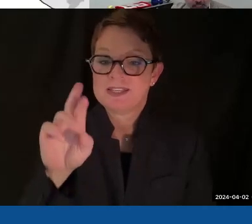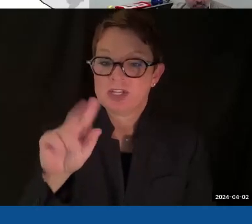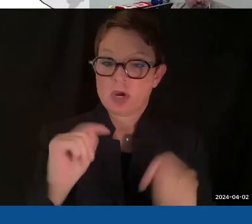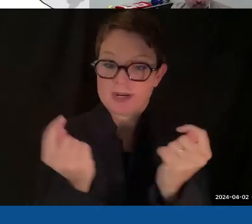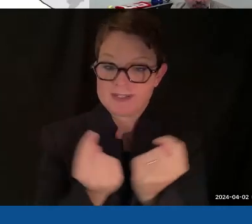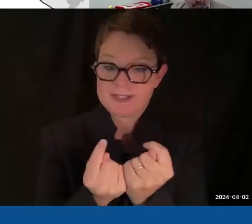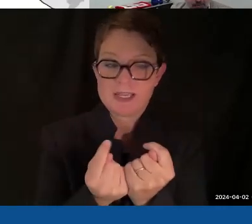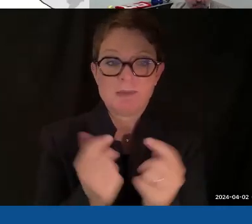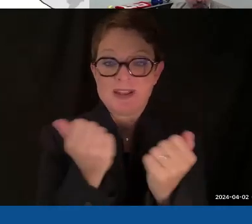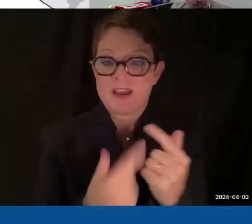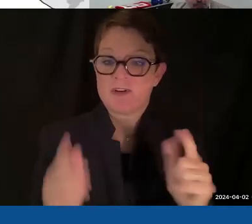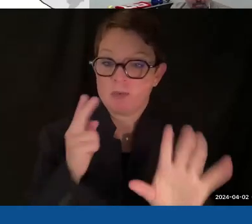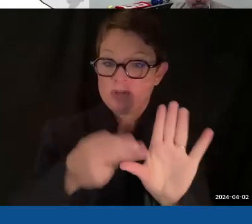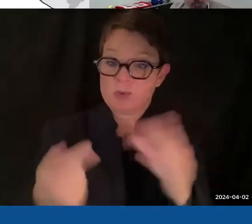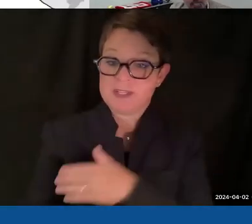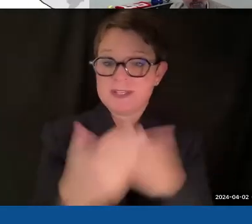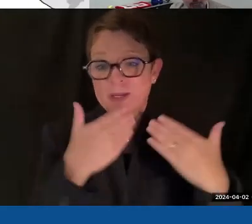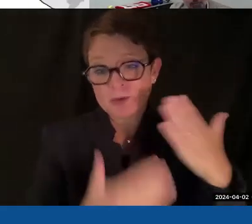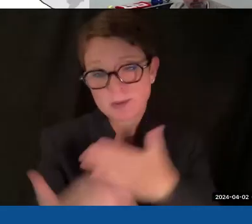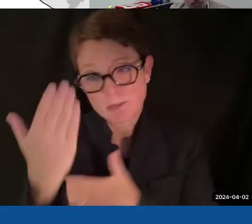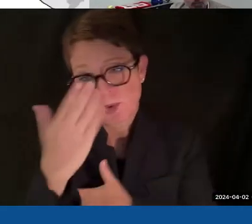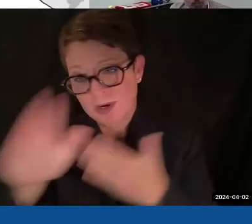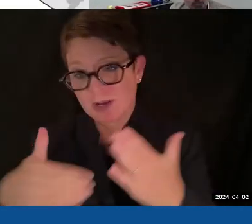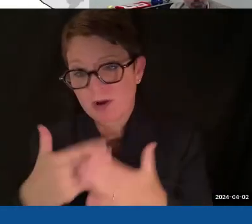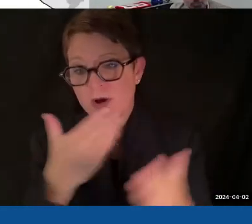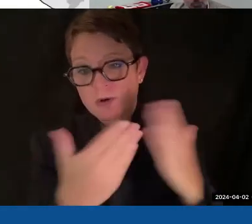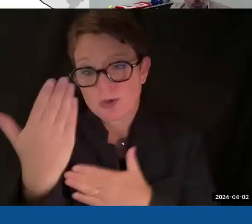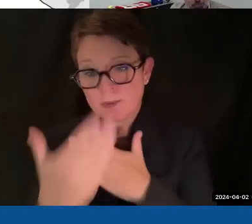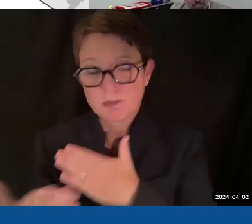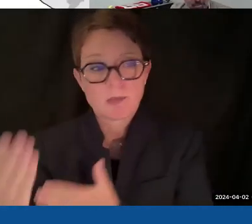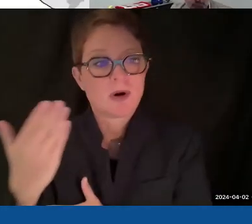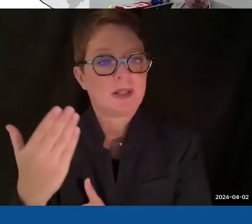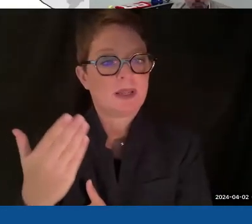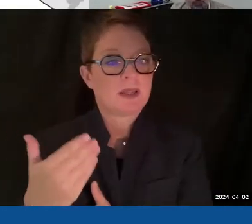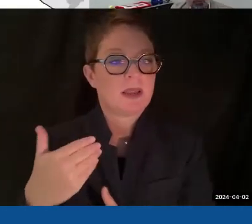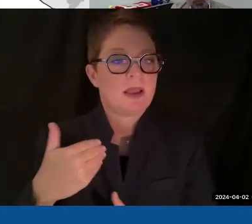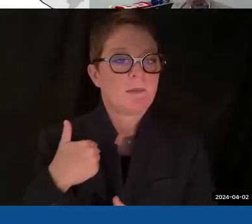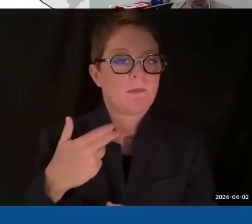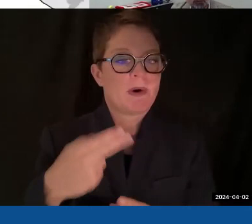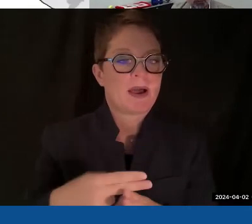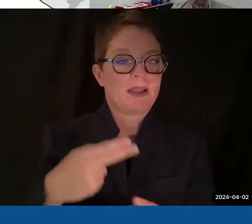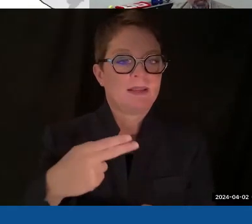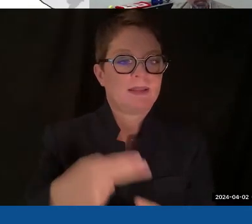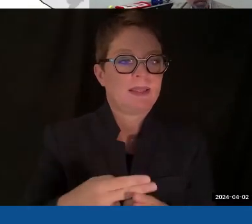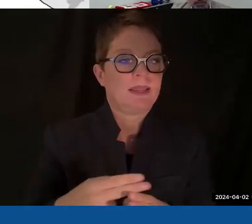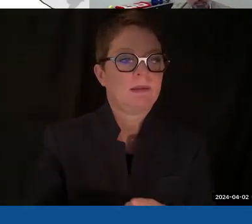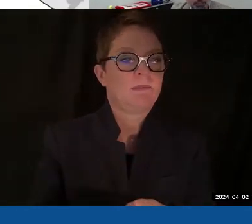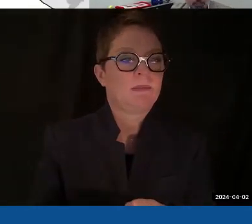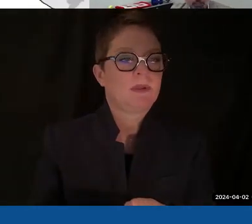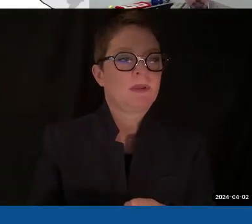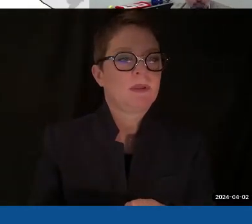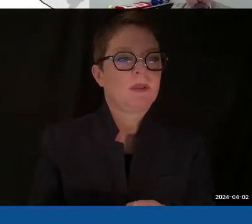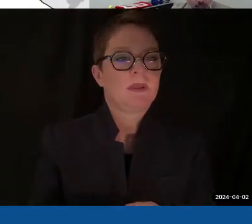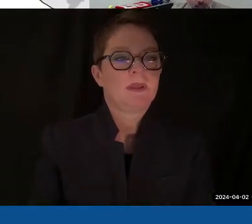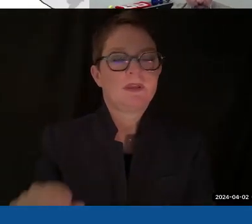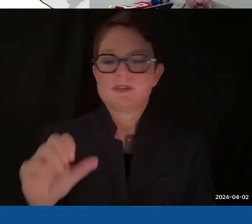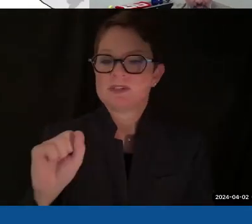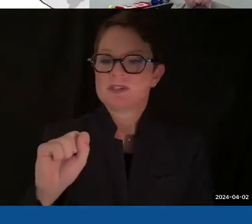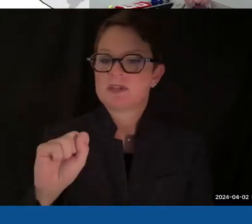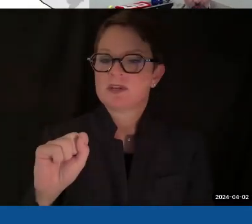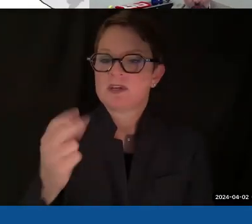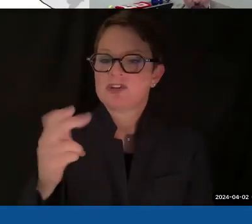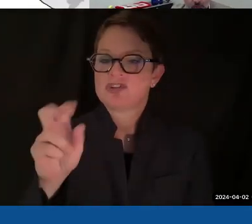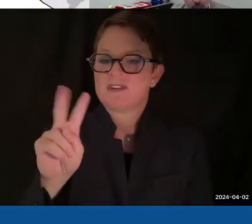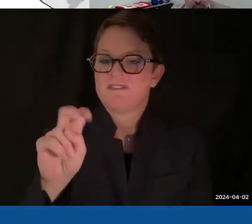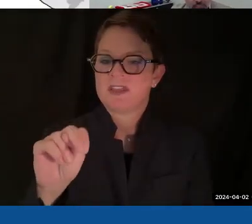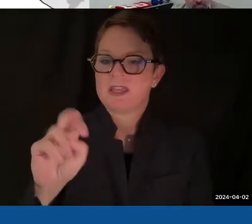and all that are joining us here today. Good morning to everyone. My name is Sherveen Baftechi, and I'm the head of design and construction for the Sixers. I'm joined here